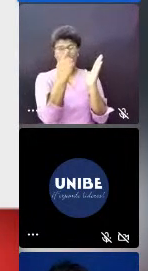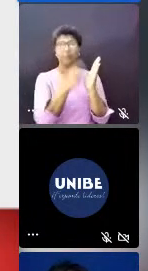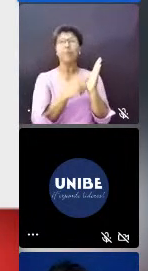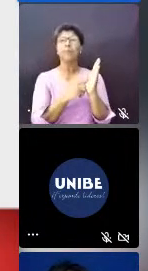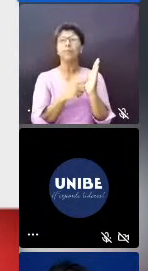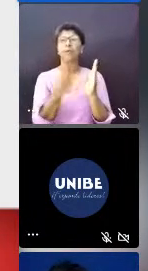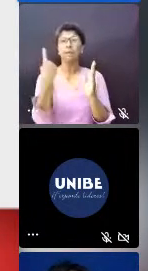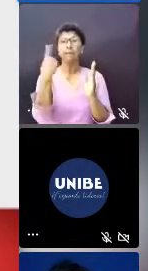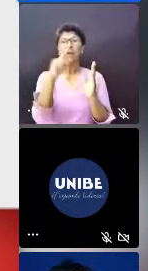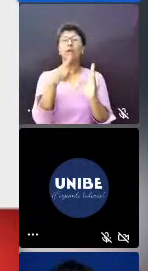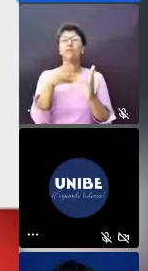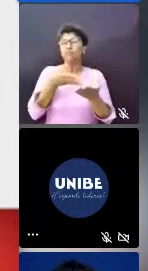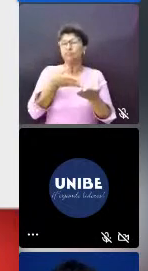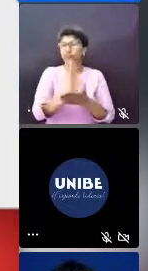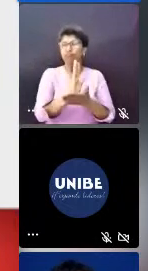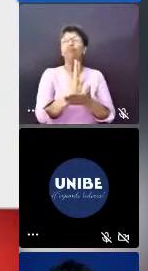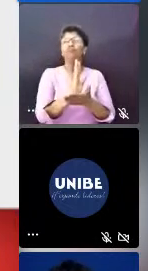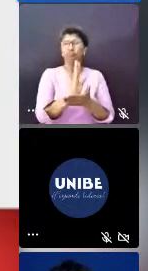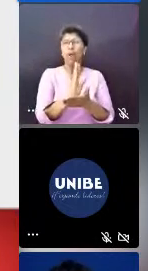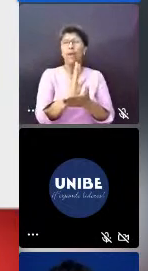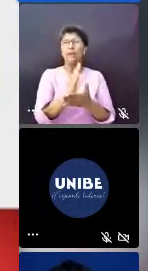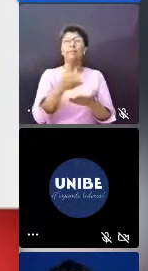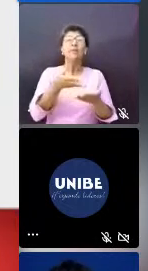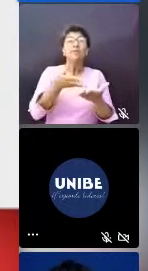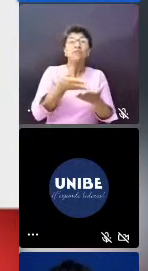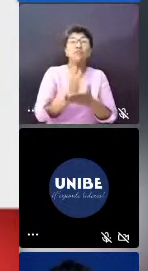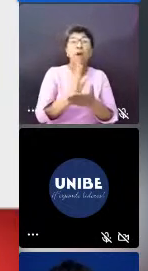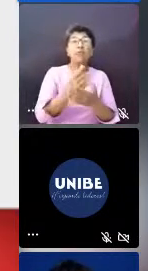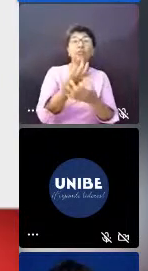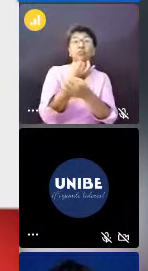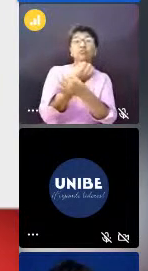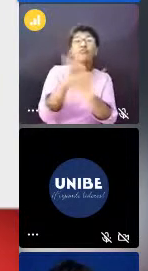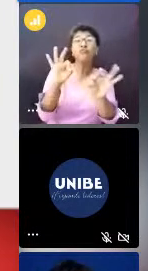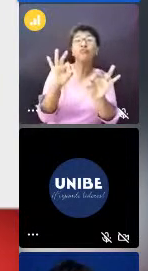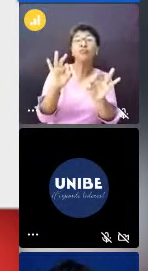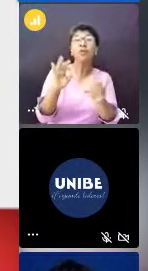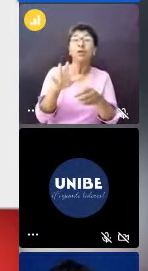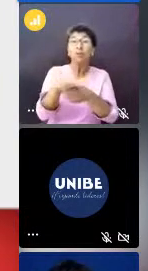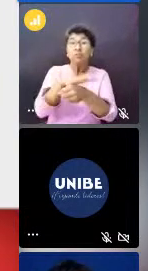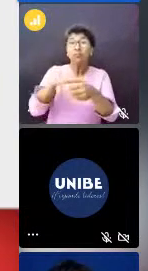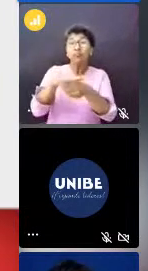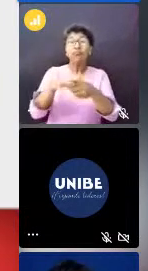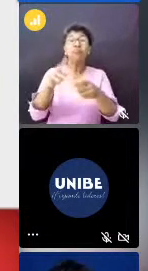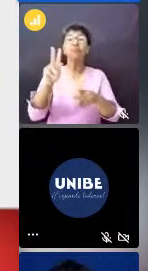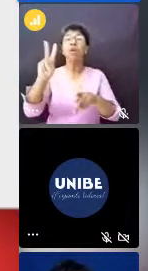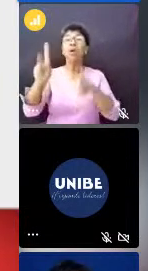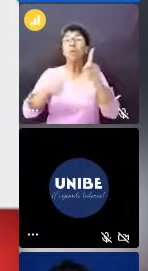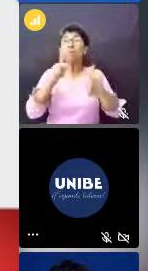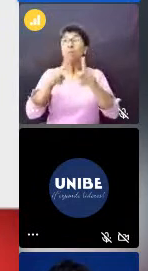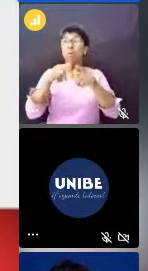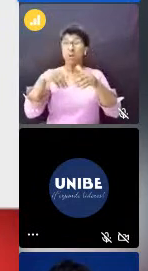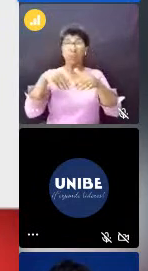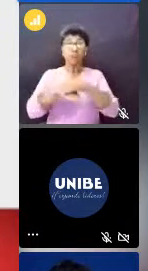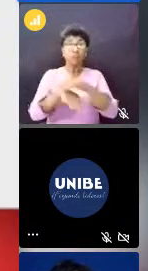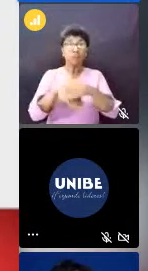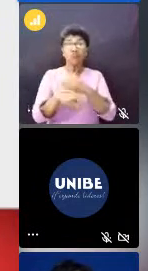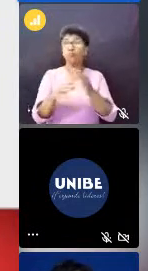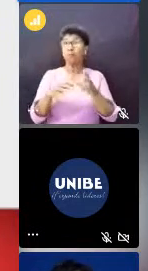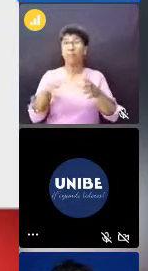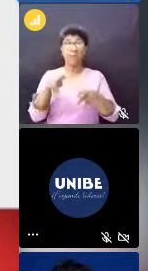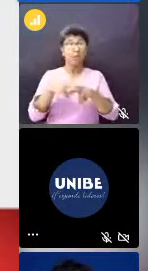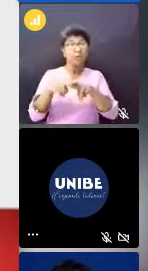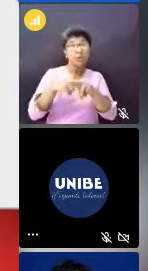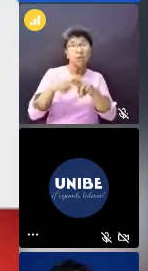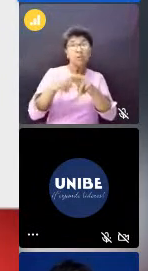to the rights. The right to barrier-free environment, including access to public buildings, transport, information and means